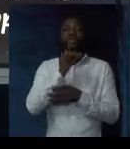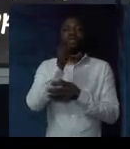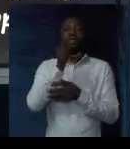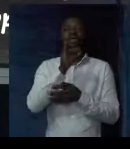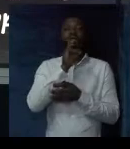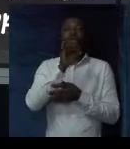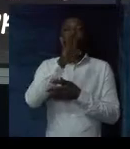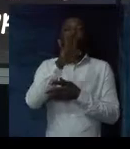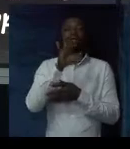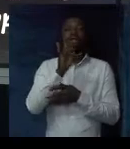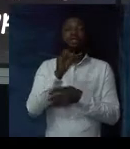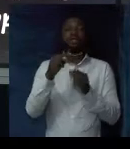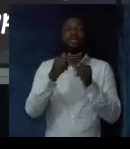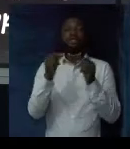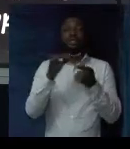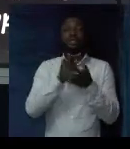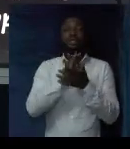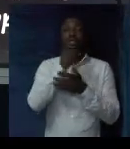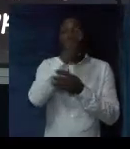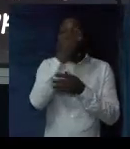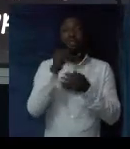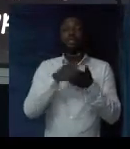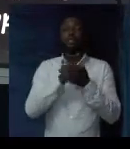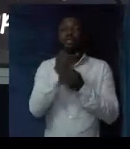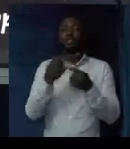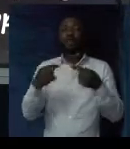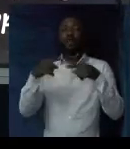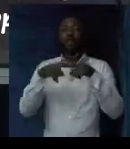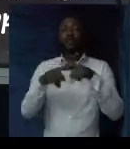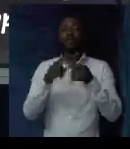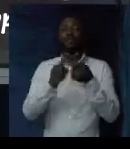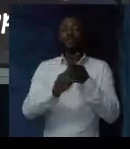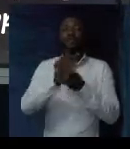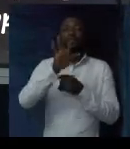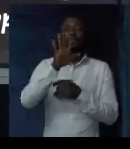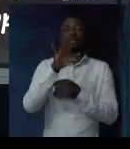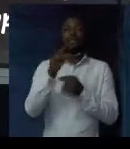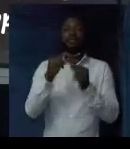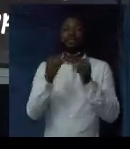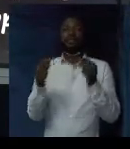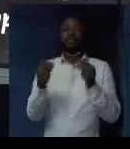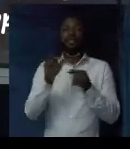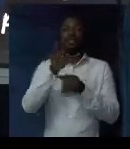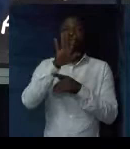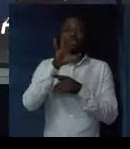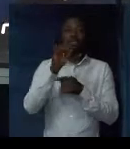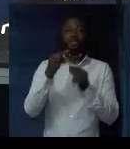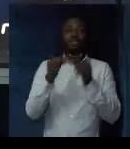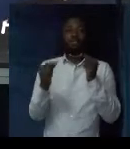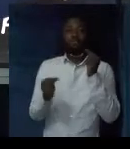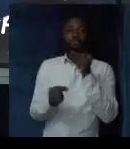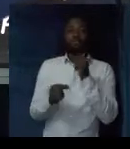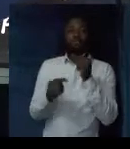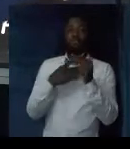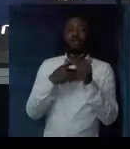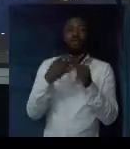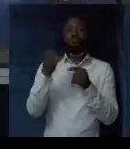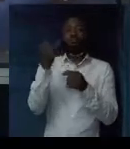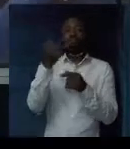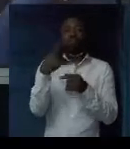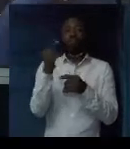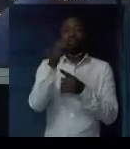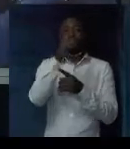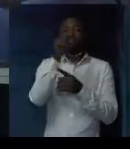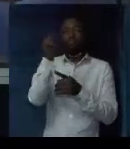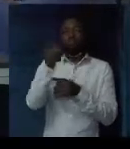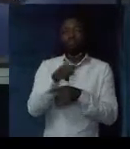A is 58 degrees, and that is because it is alternate to 58 degrees. This is 58 degrees here, and then we